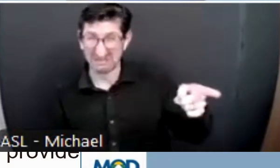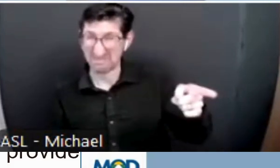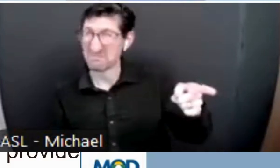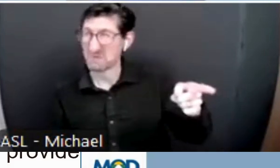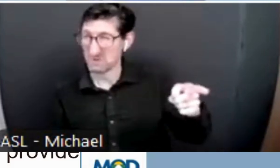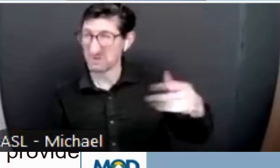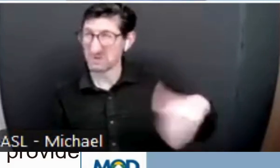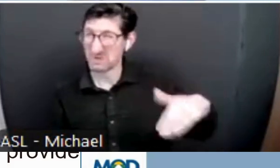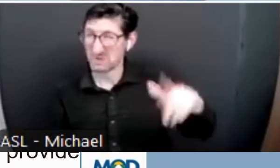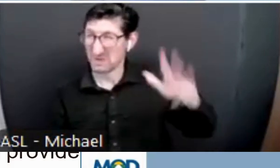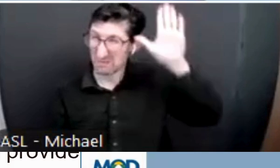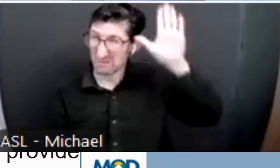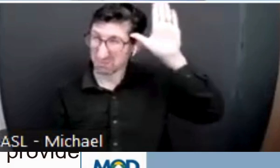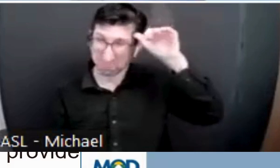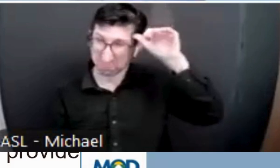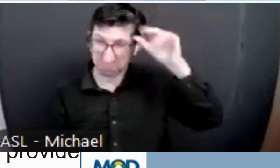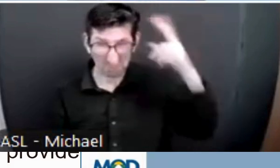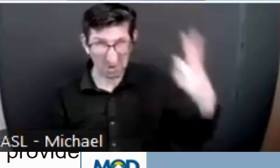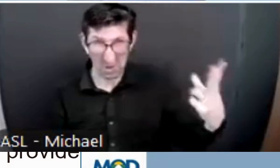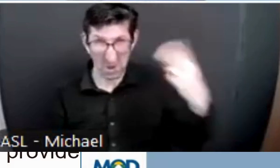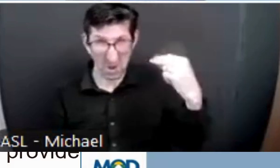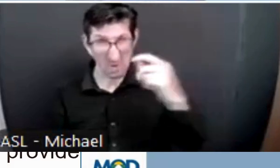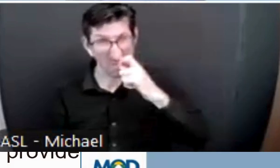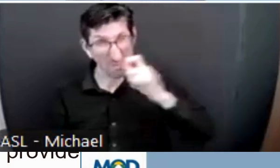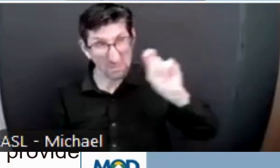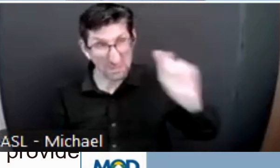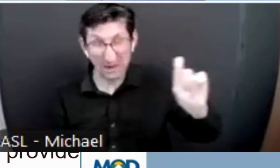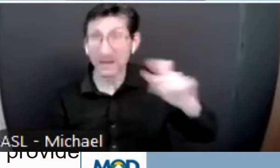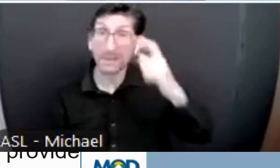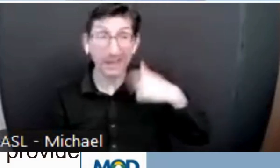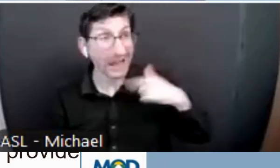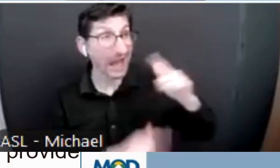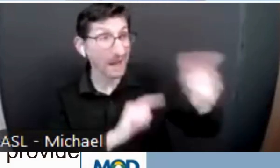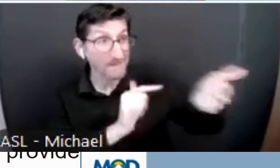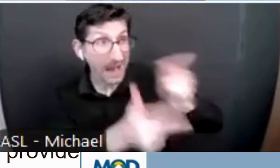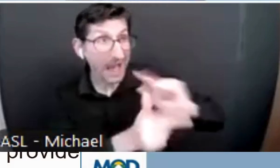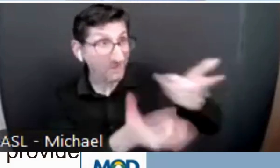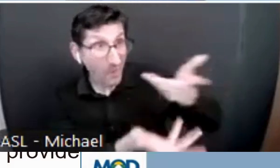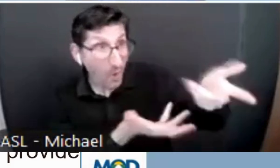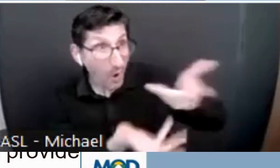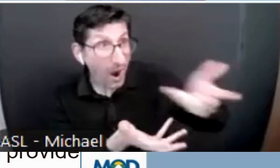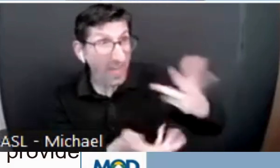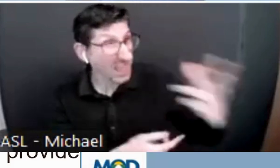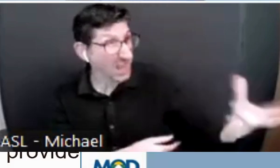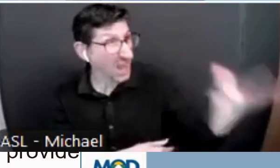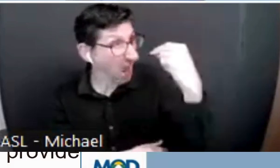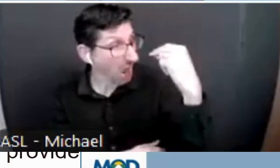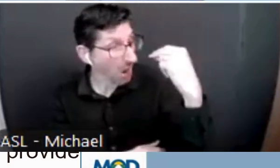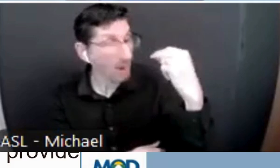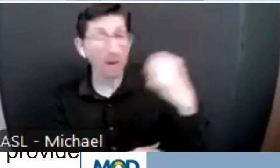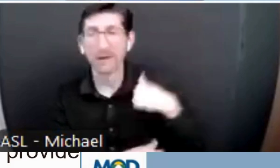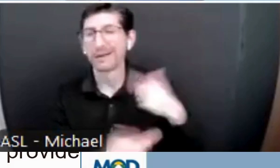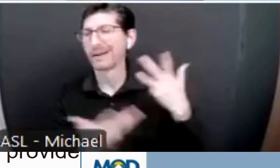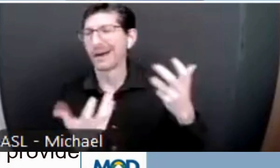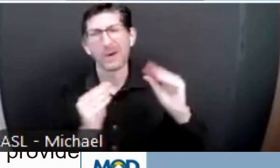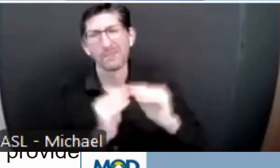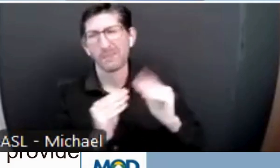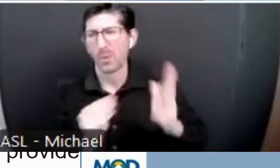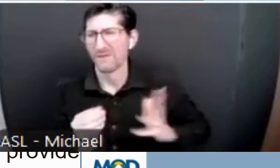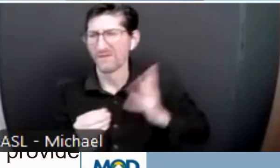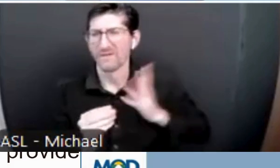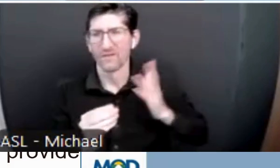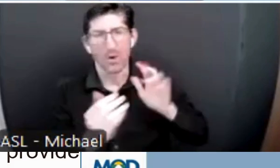to say because you've been going back and forth multiple times and you just want to take a more formal approach and file an administrative